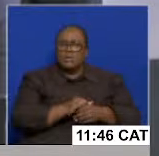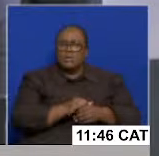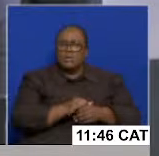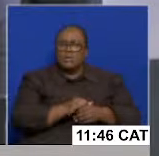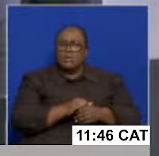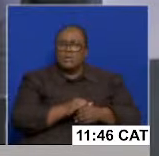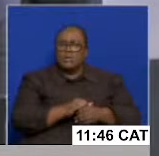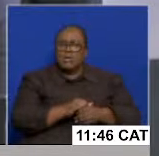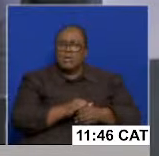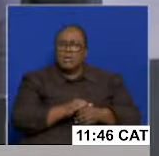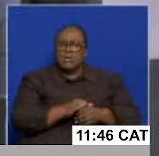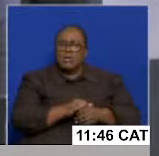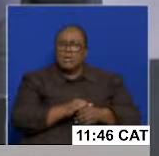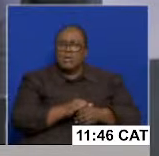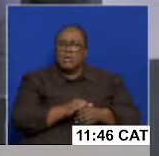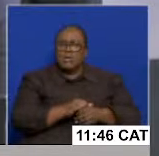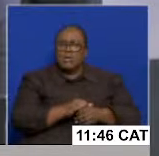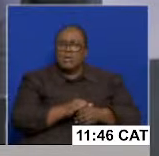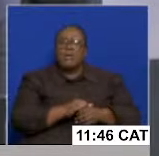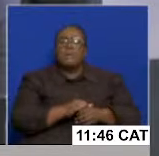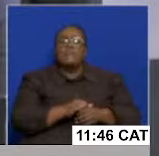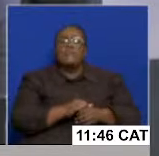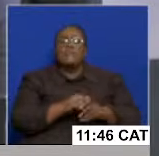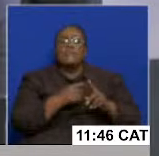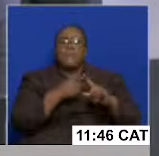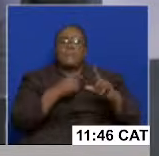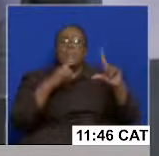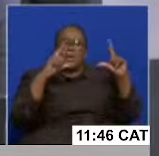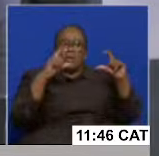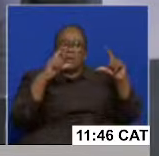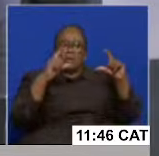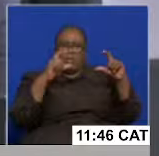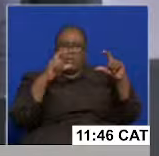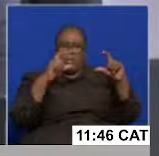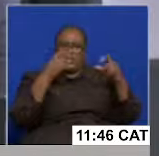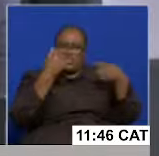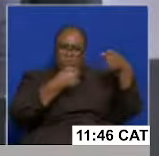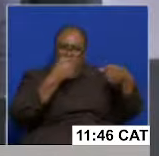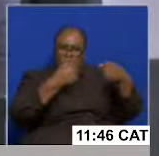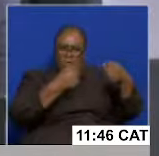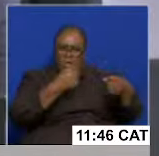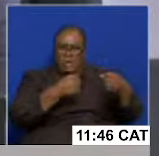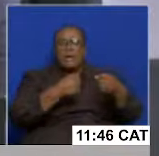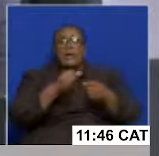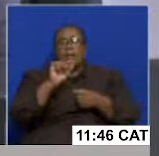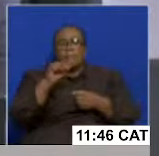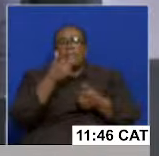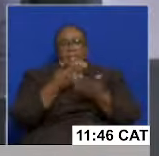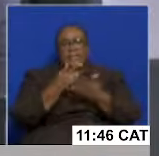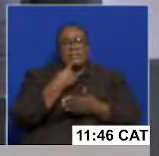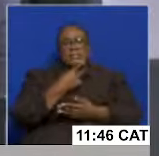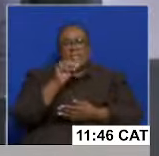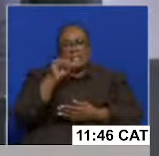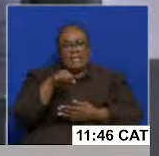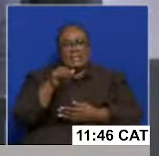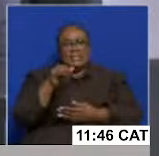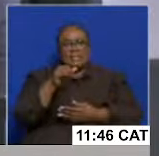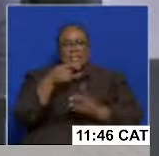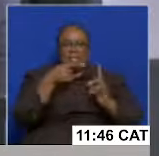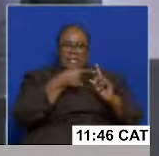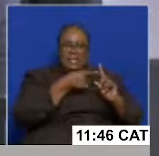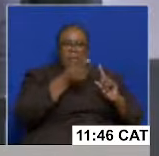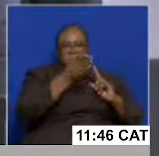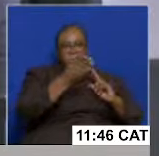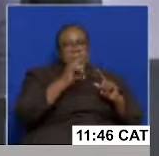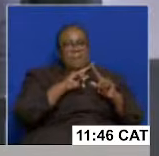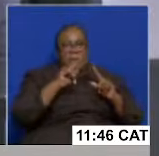footage of the car, I can say yes, he was there, but I was not aware. You did